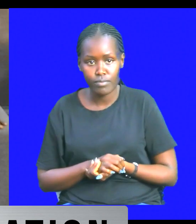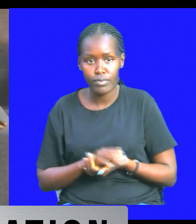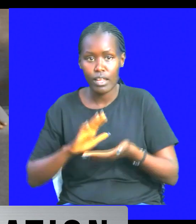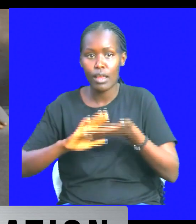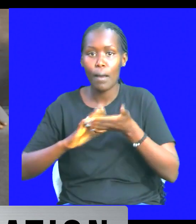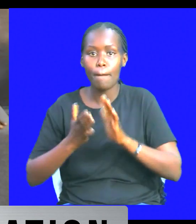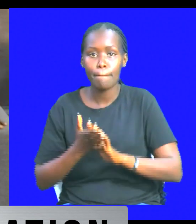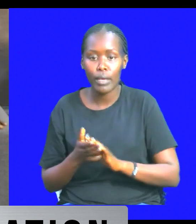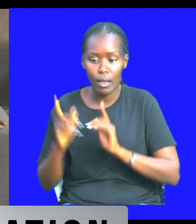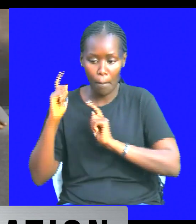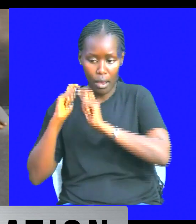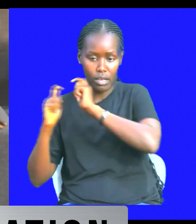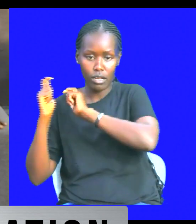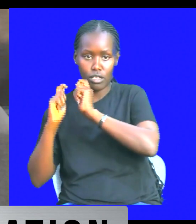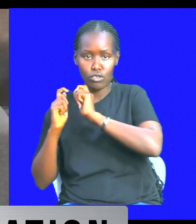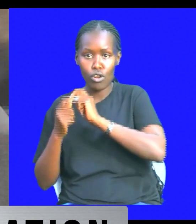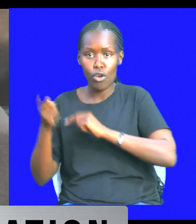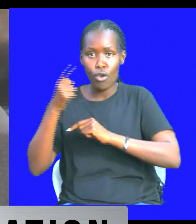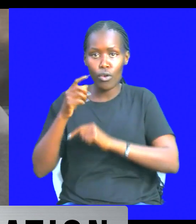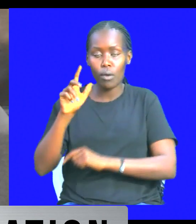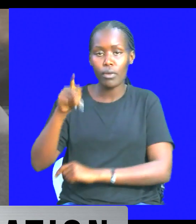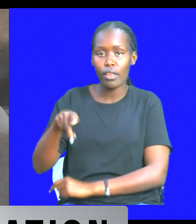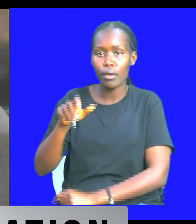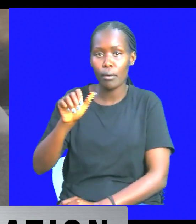like a tradition that you come with a Passat and you come with that